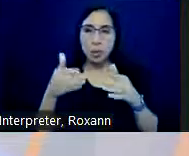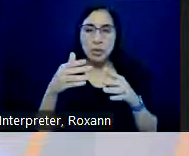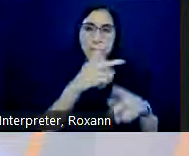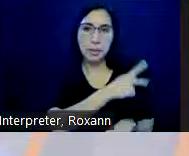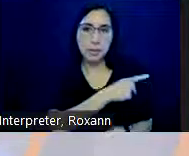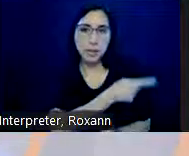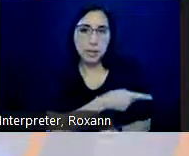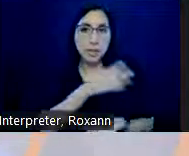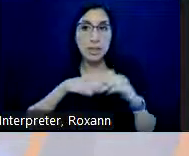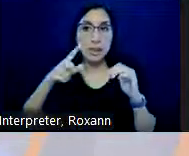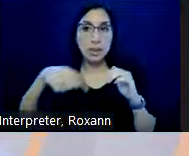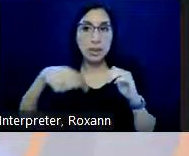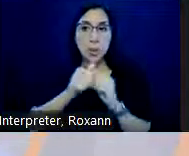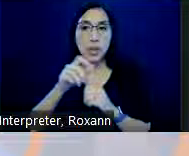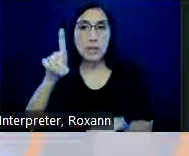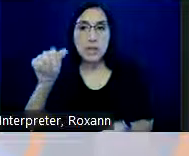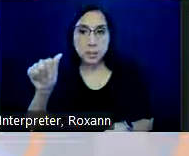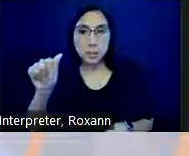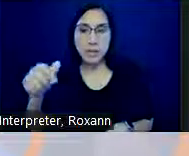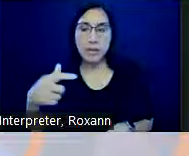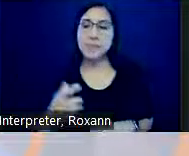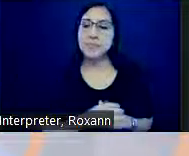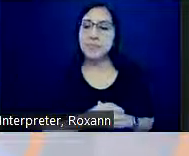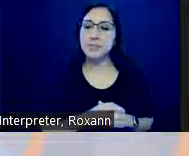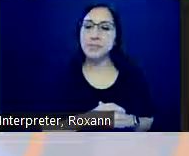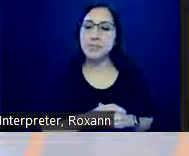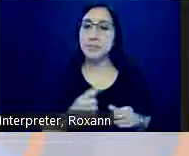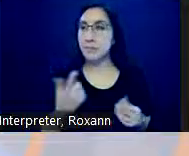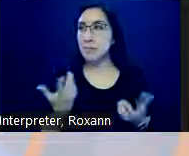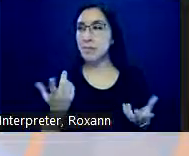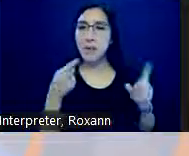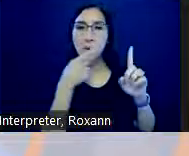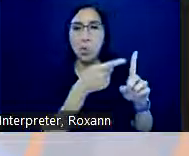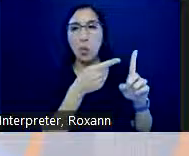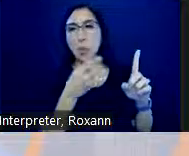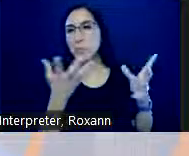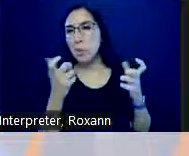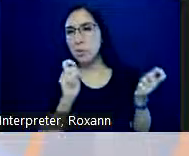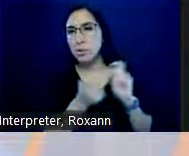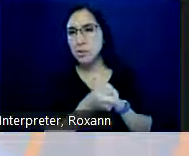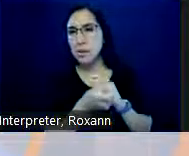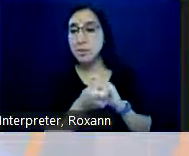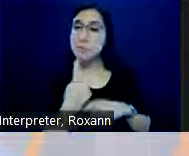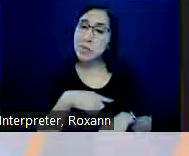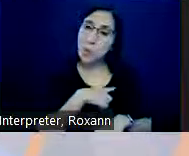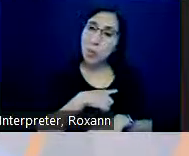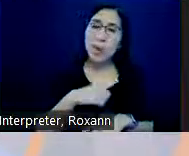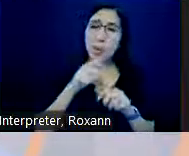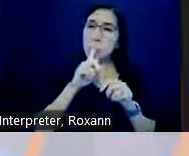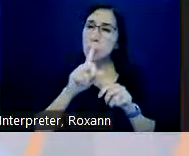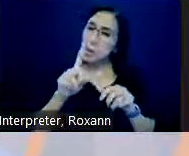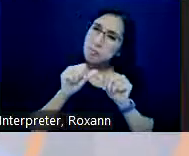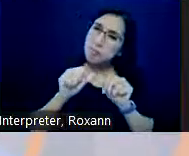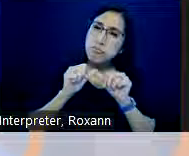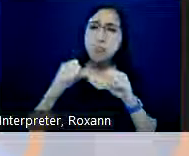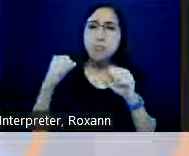the disability. I want the goal to change. We fight hard. And it's time that some others